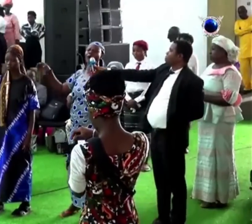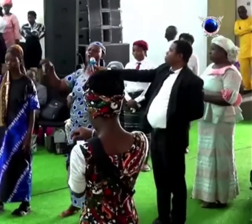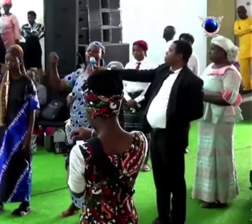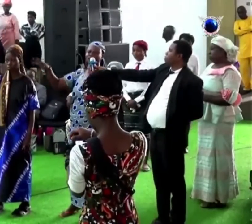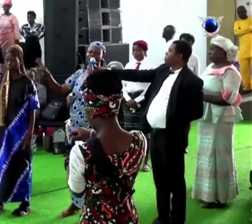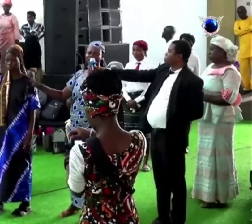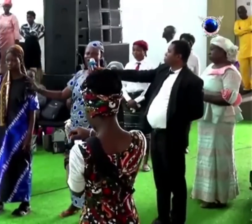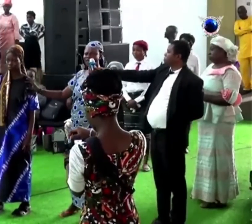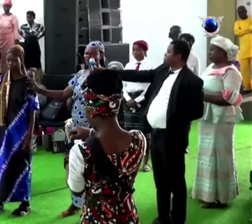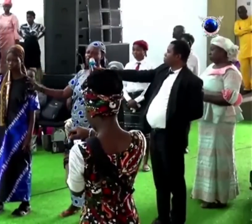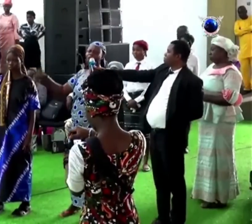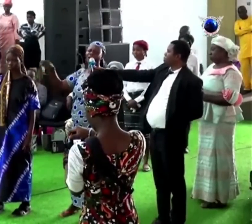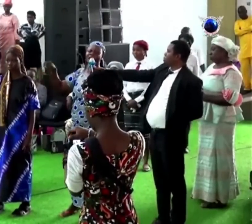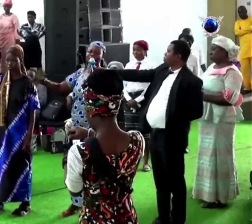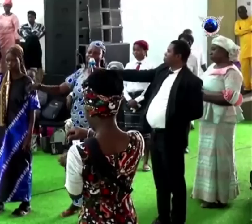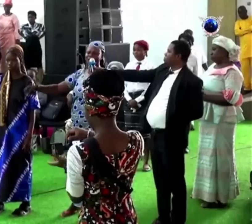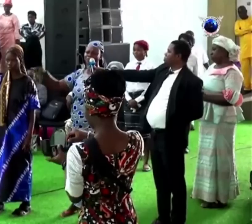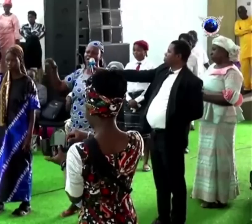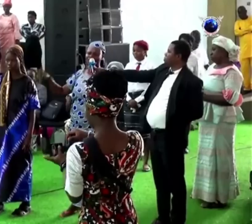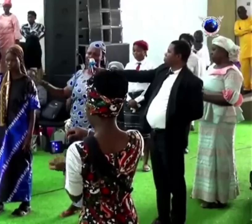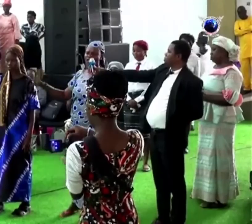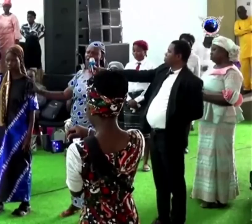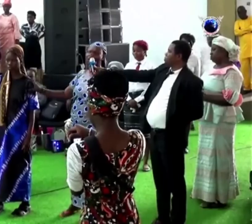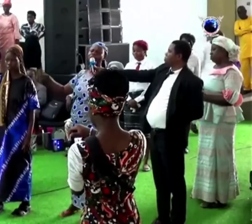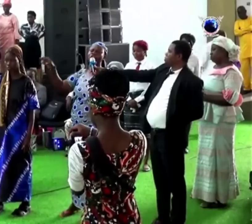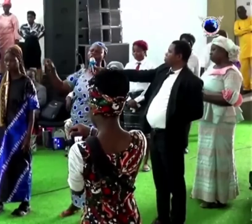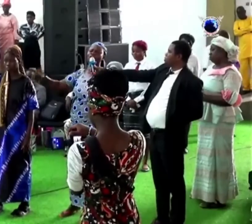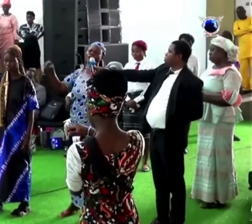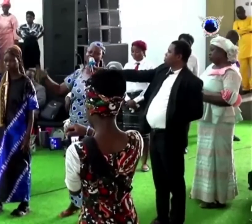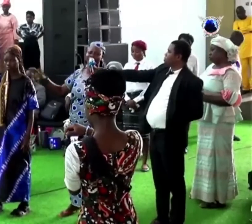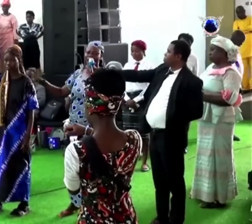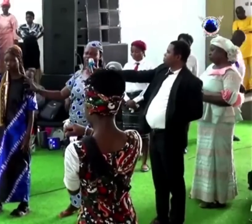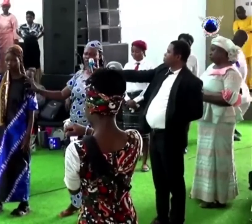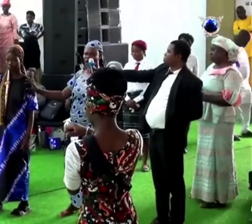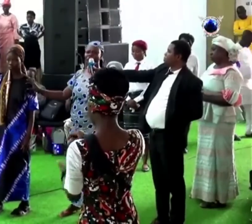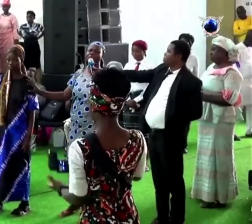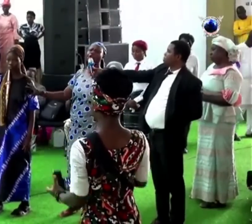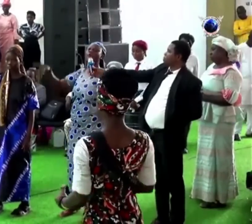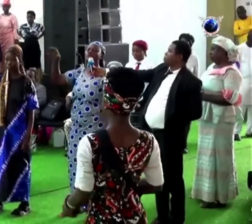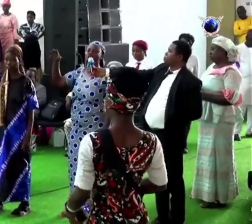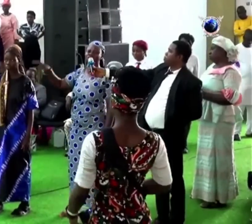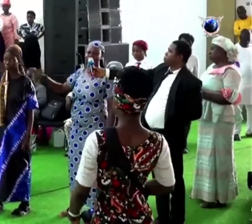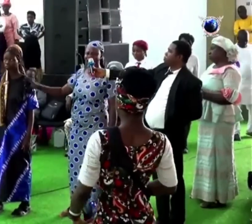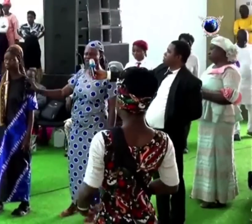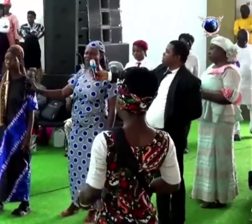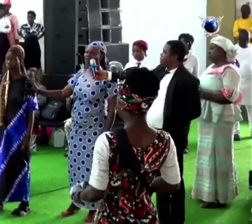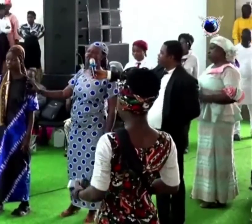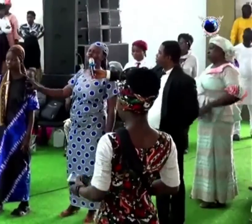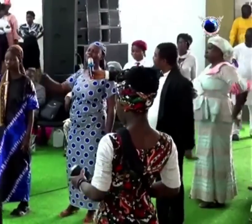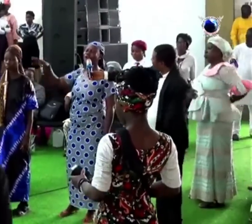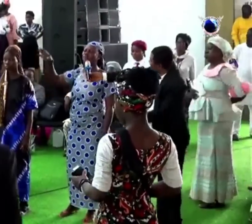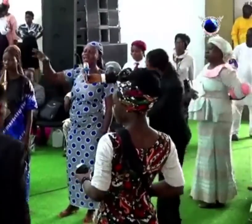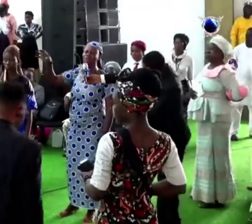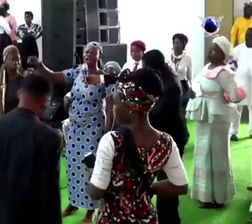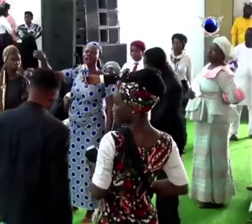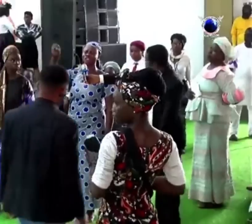olorun bawo lo se fe se tori gba ta de bi ta ti ma seye won ni ki na wa 400,000 wa mo ni bo ni mo ti fe ri sugbon